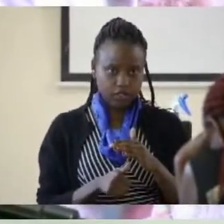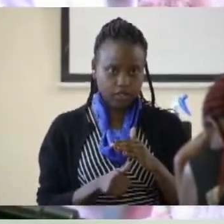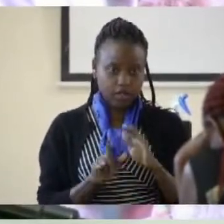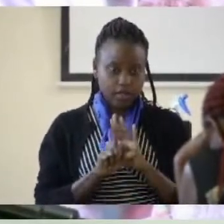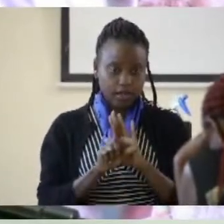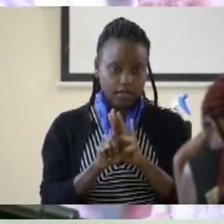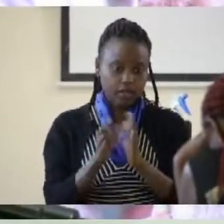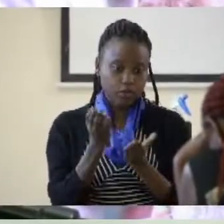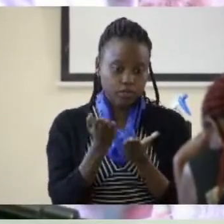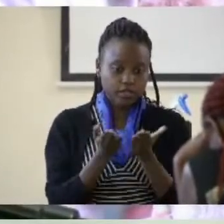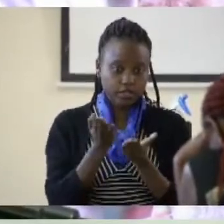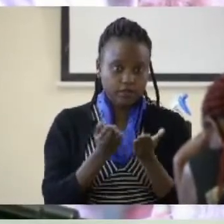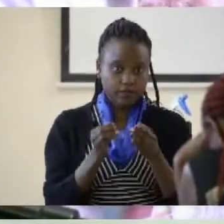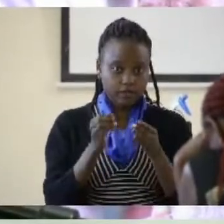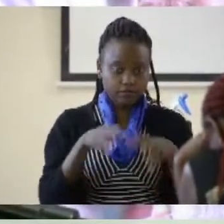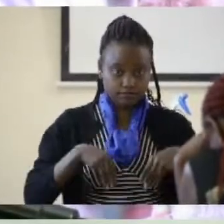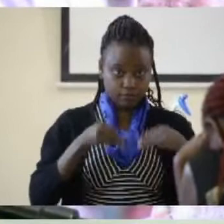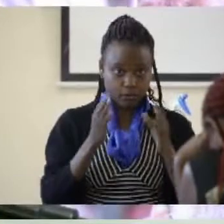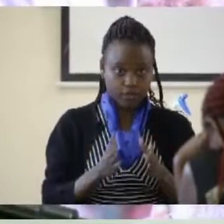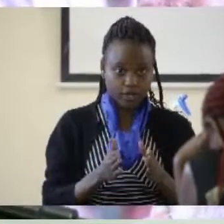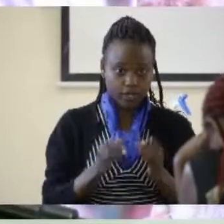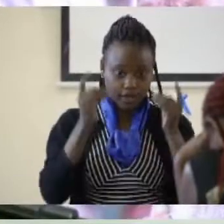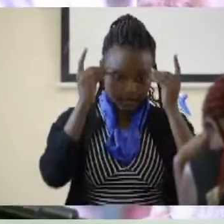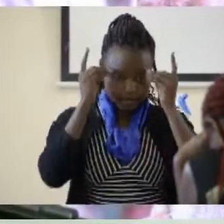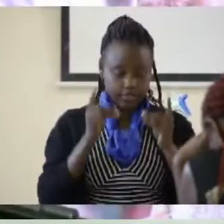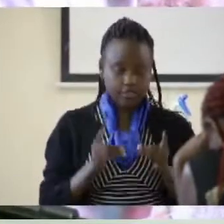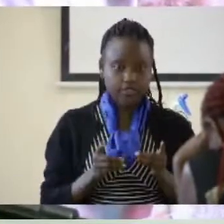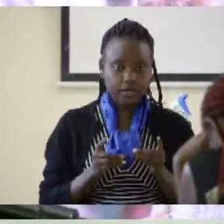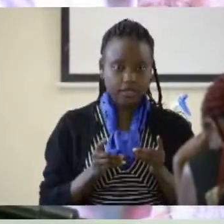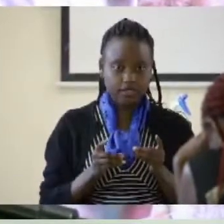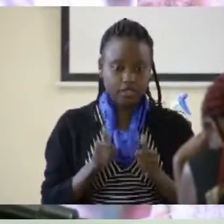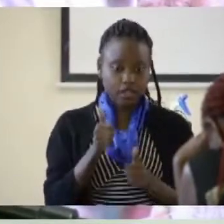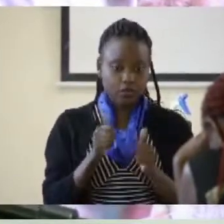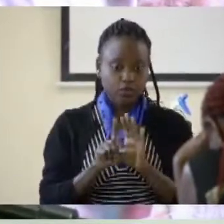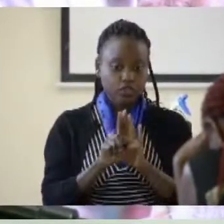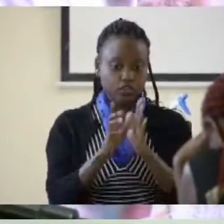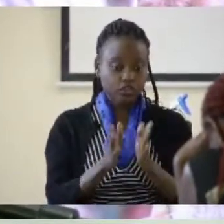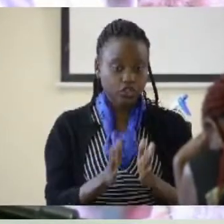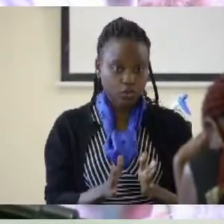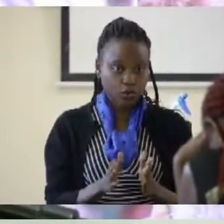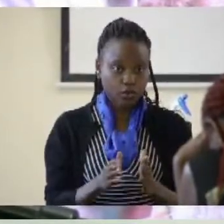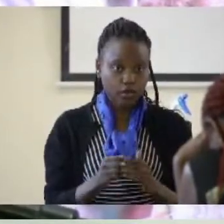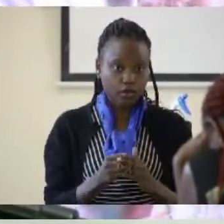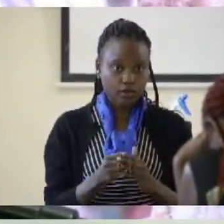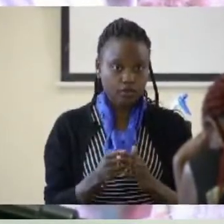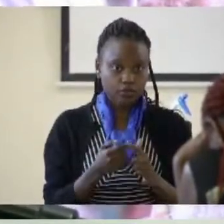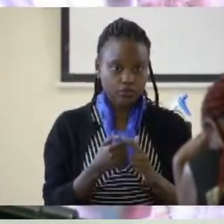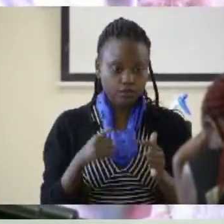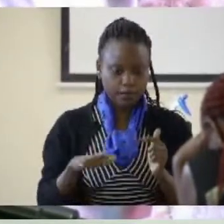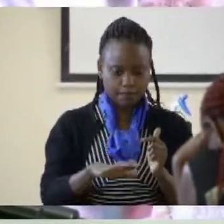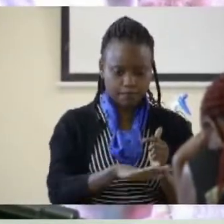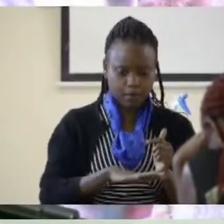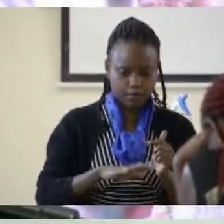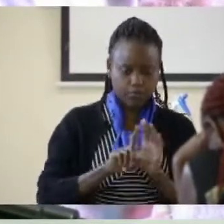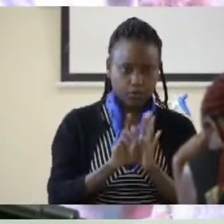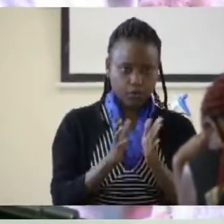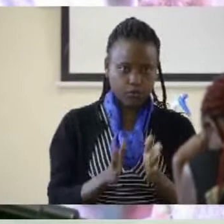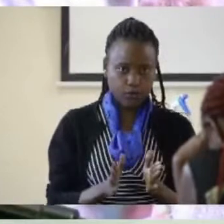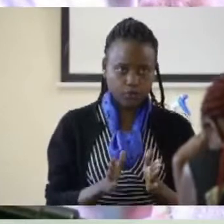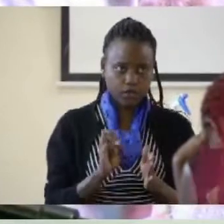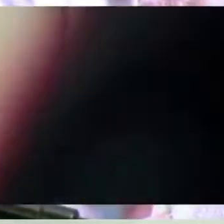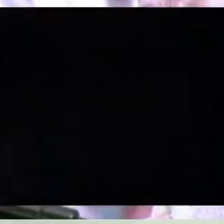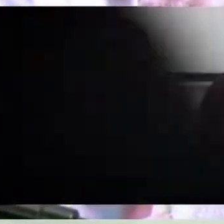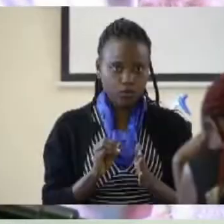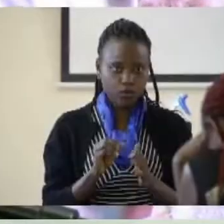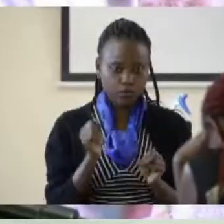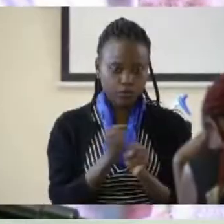is the one who decides who is going to, which advocate from a pool of advocates. So you cannot go